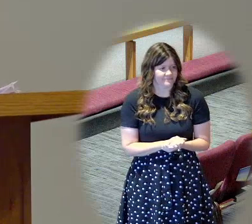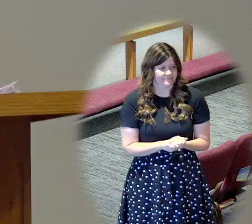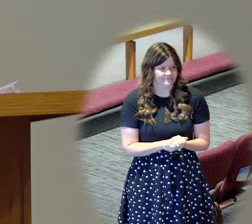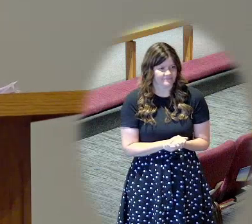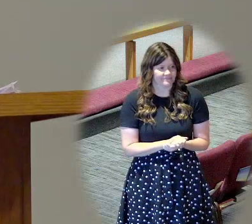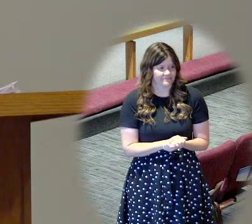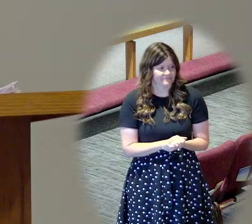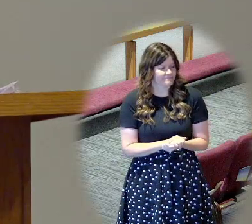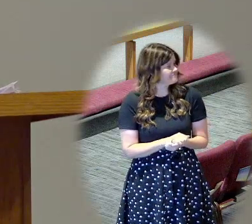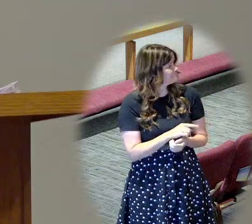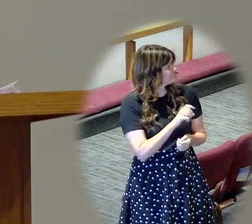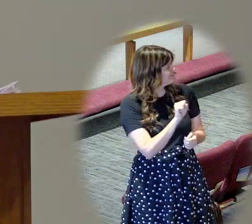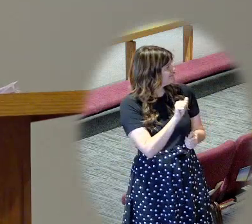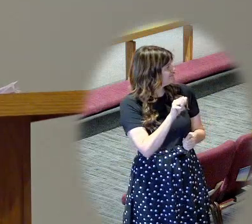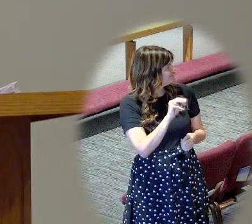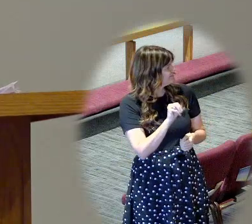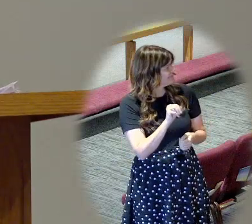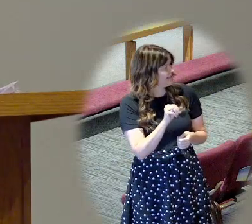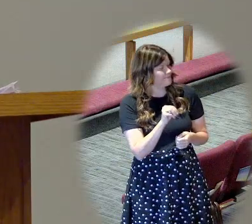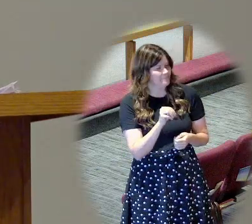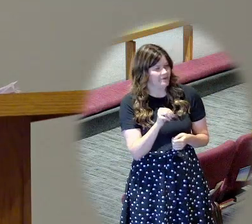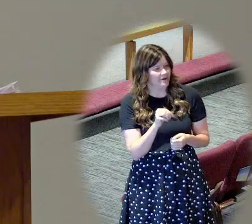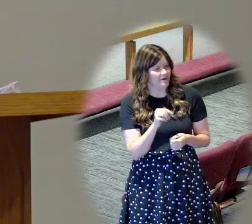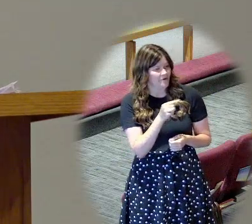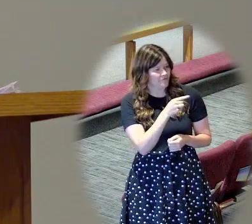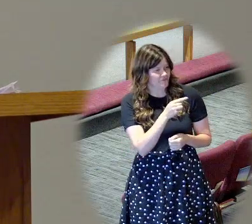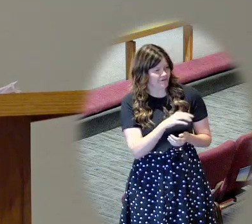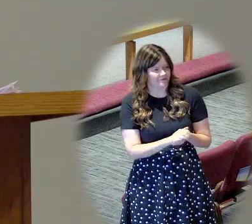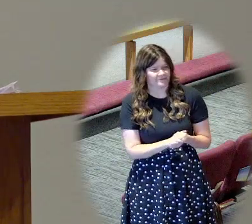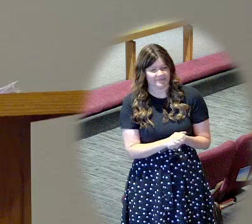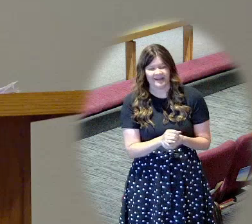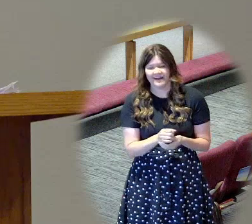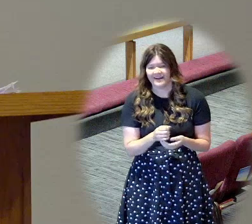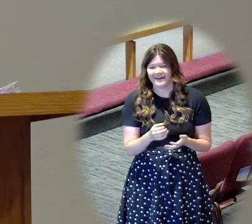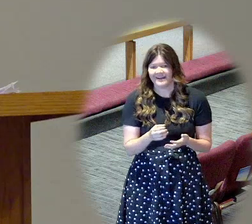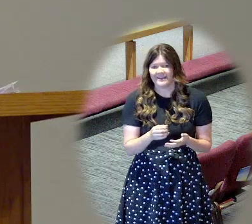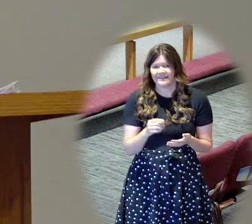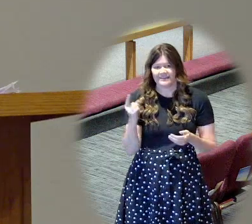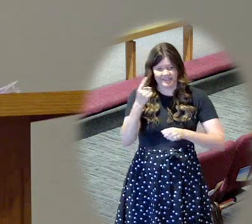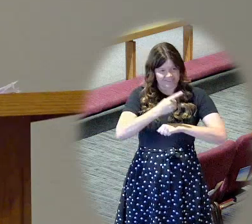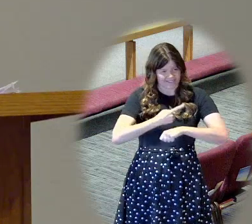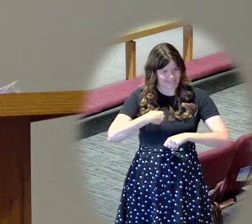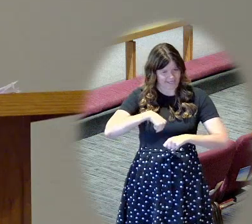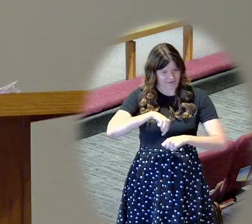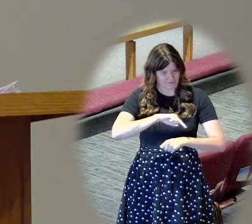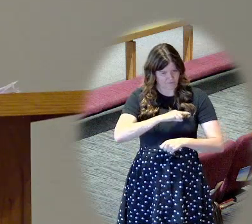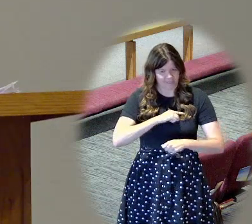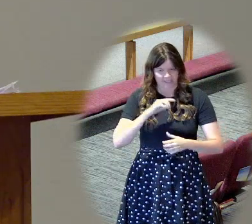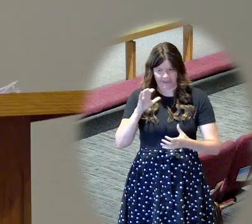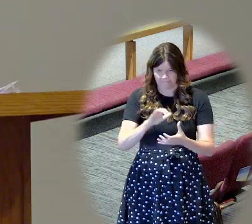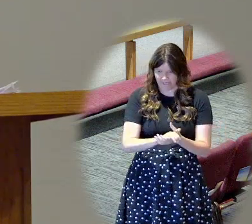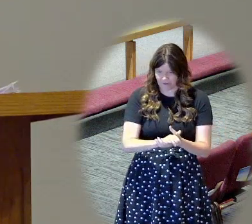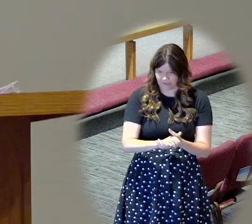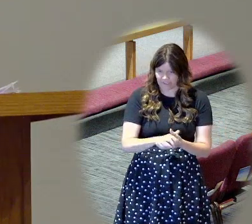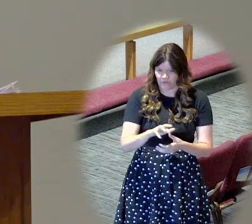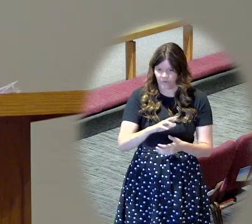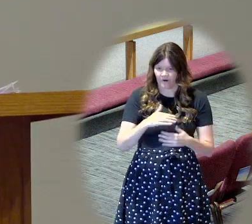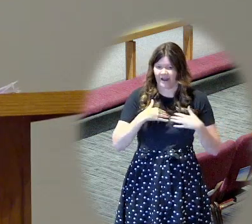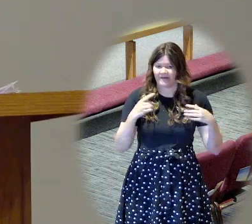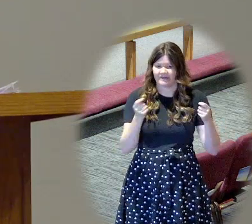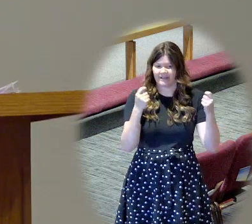Sam over there in the corner. The day we're married, the day we have an anniversary or life